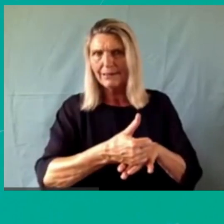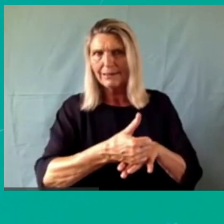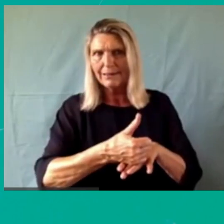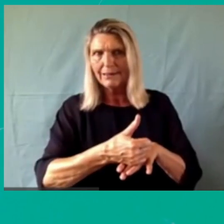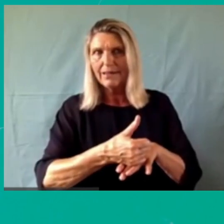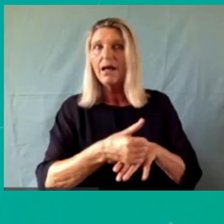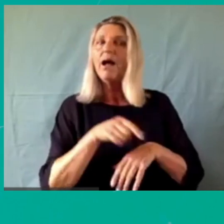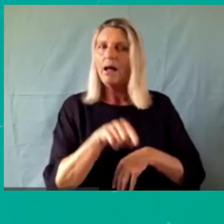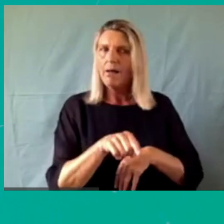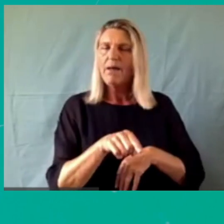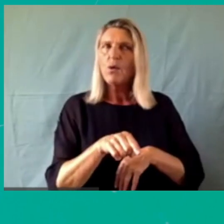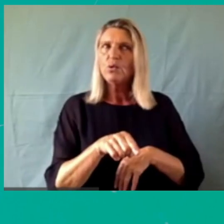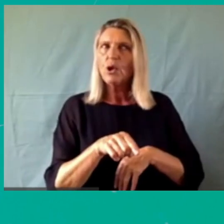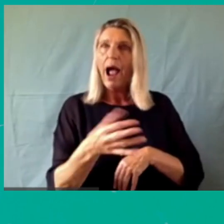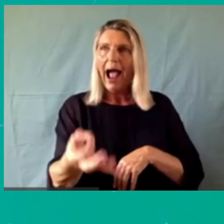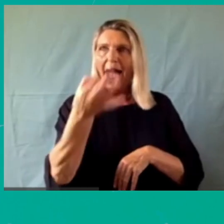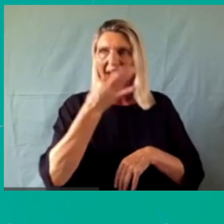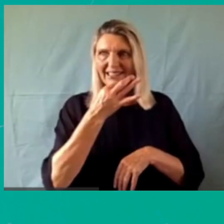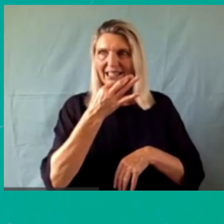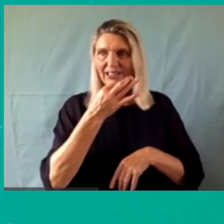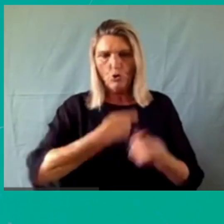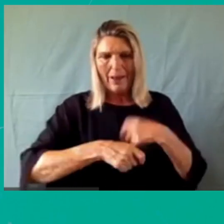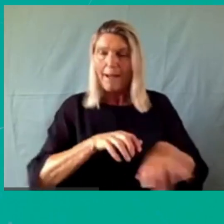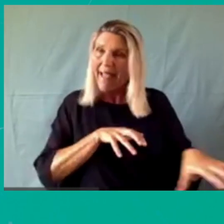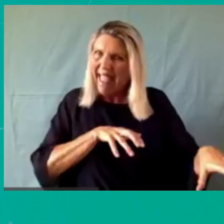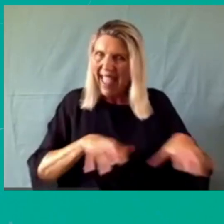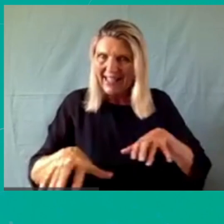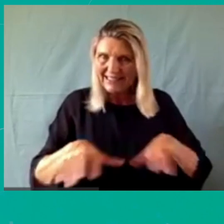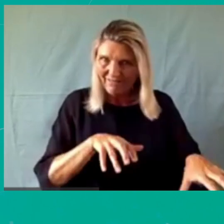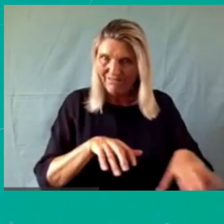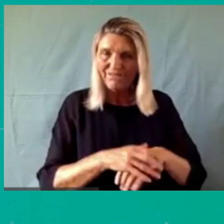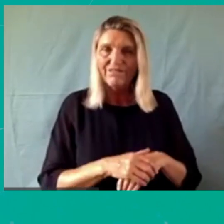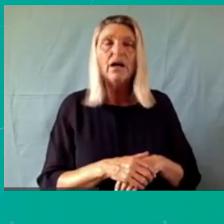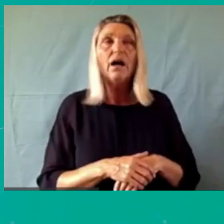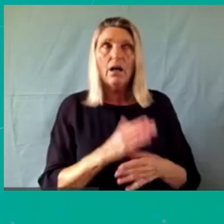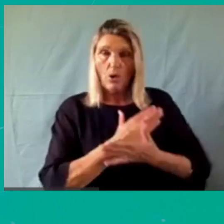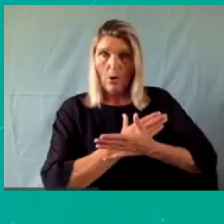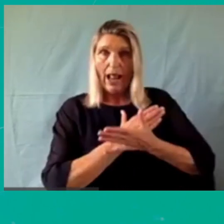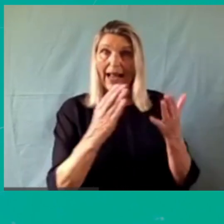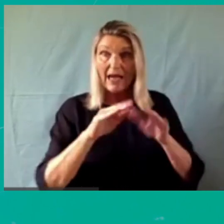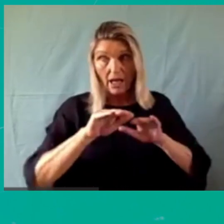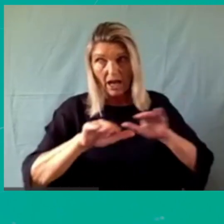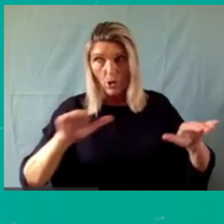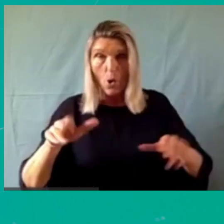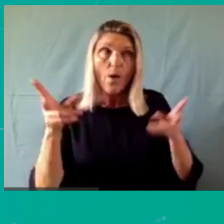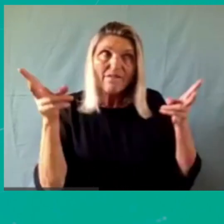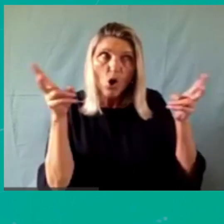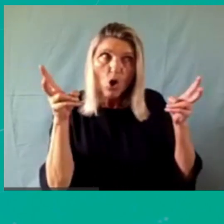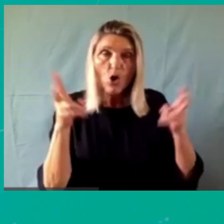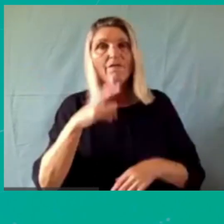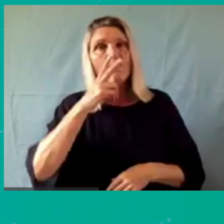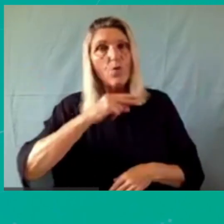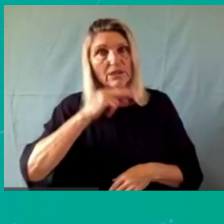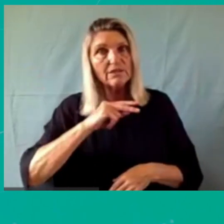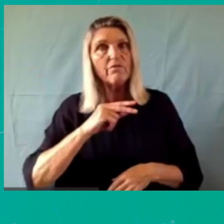to action. And I want to be clear that we have heard the voices of many disabled people impacted